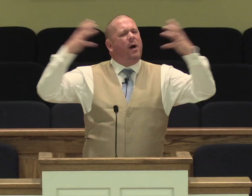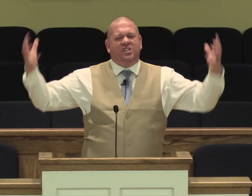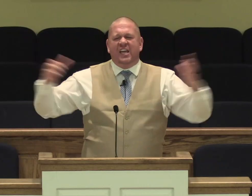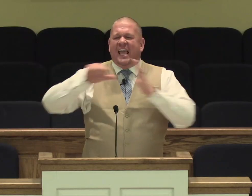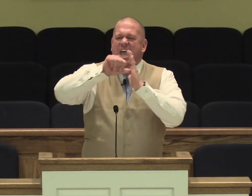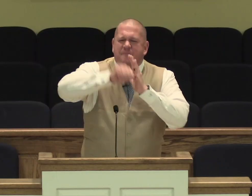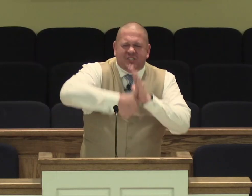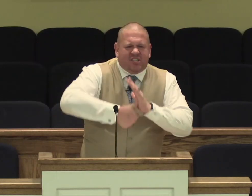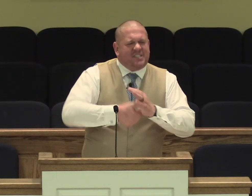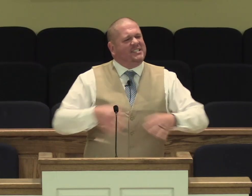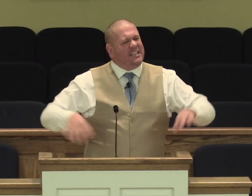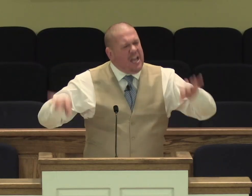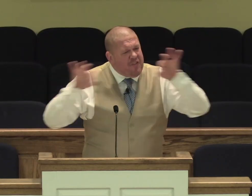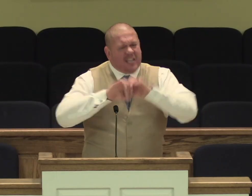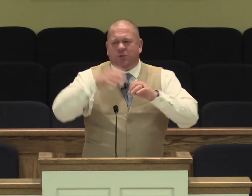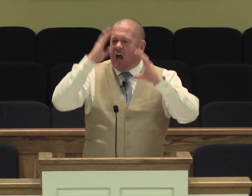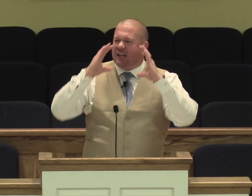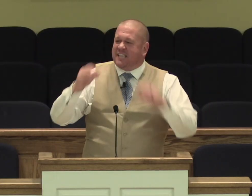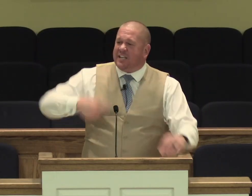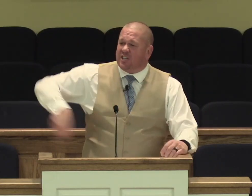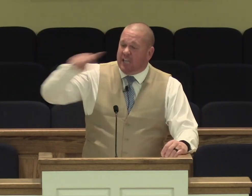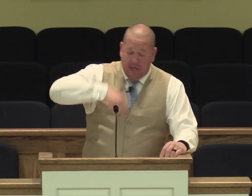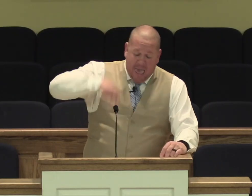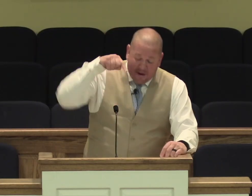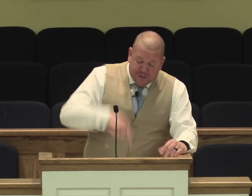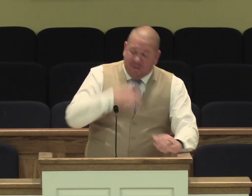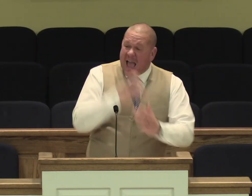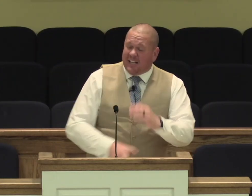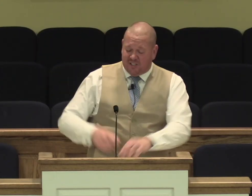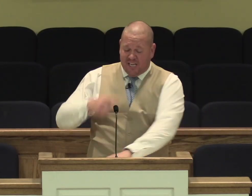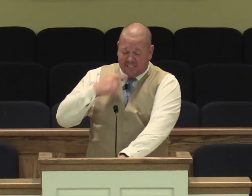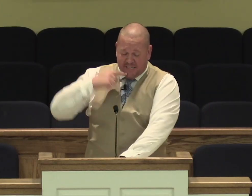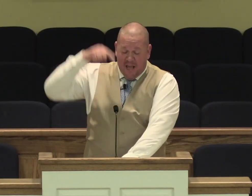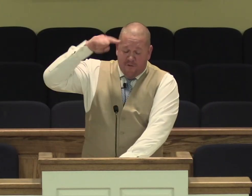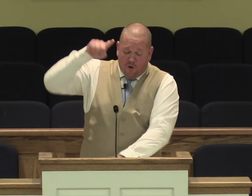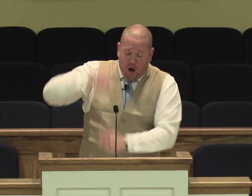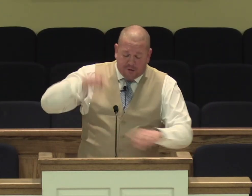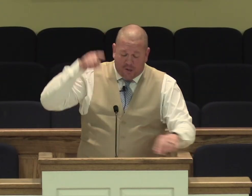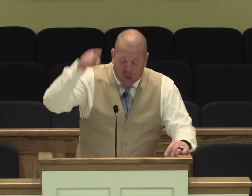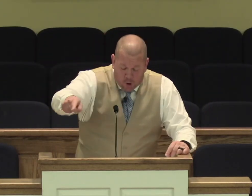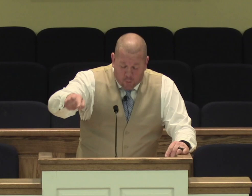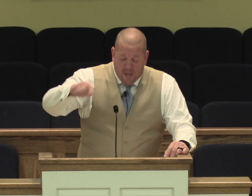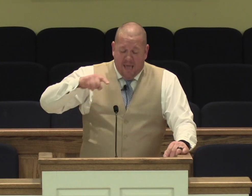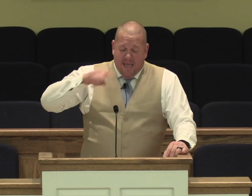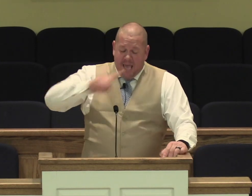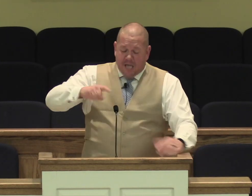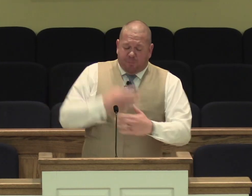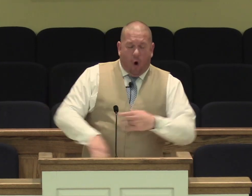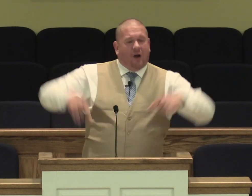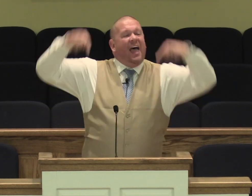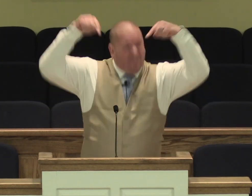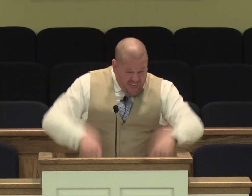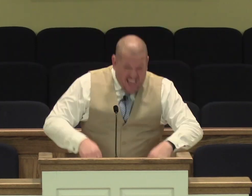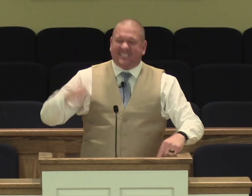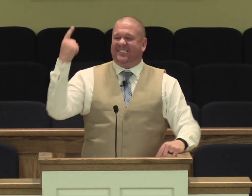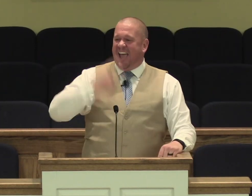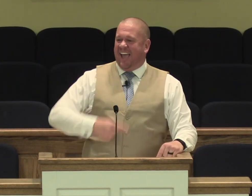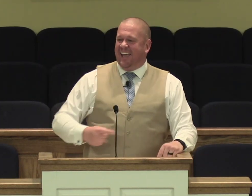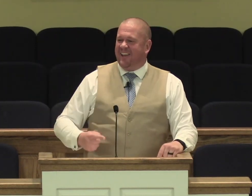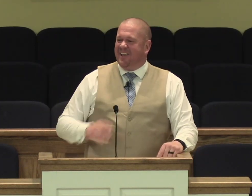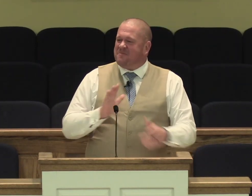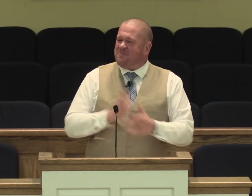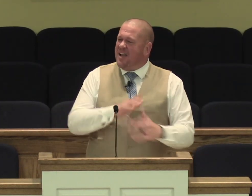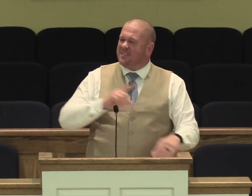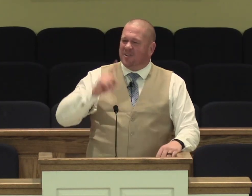so much emphasis and significance to what God is teaching us here. And in this passage, he says, "For unto you is born this